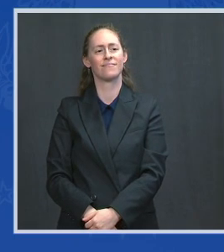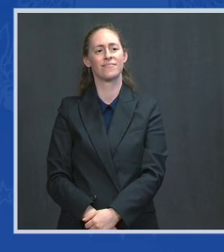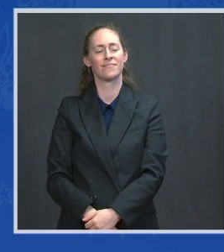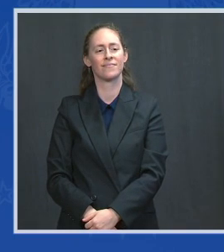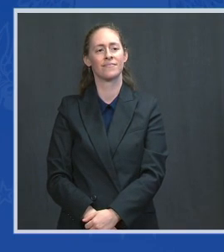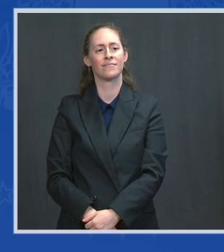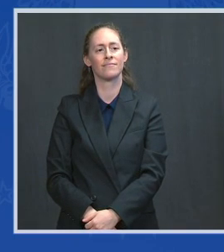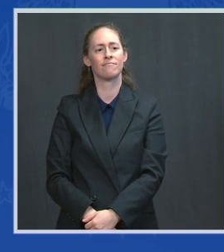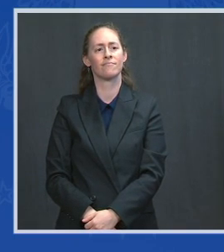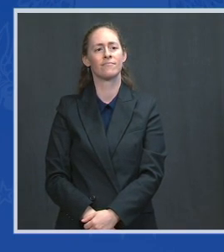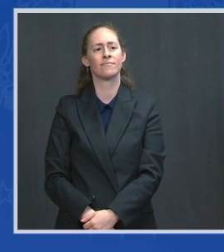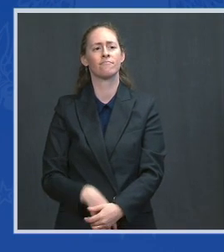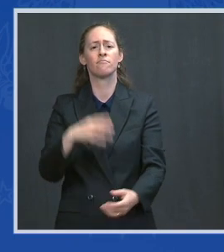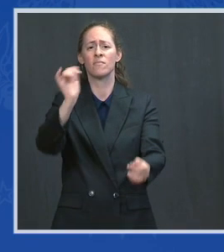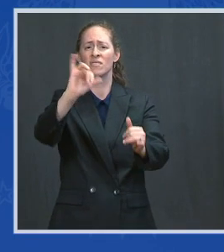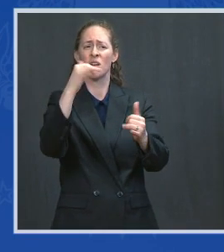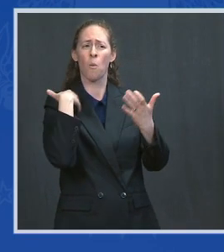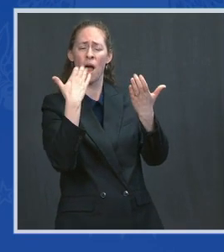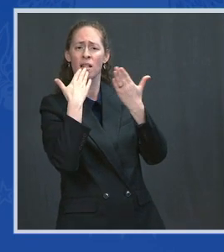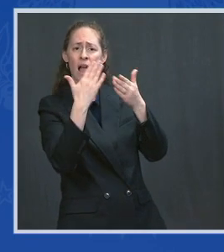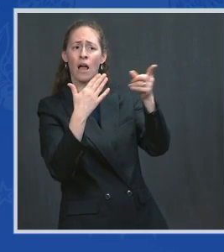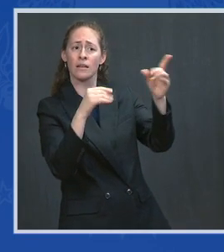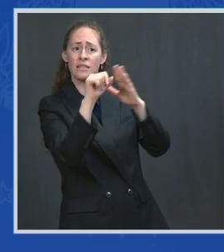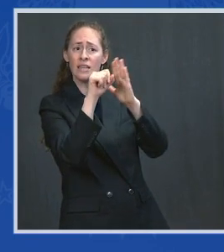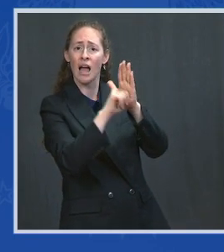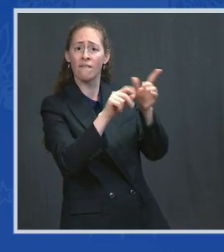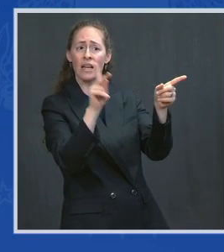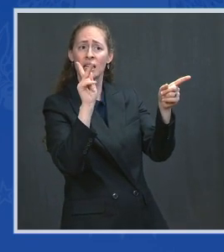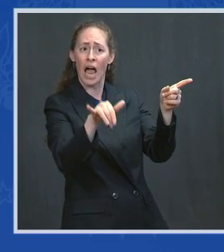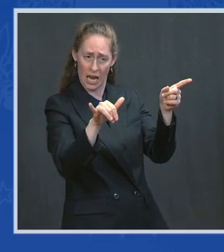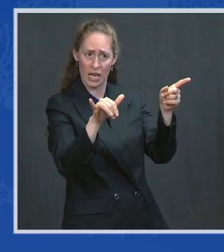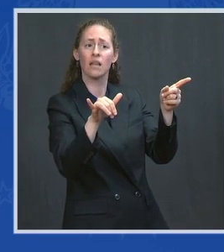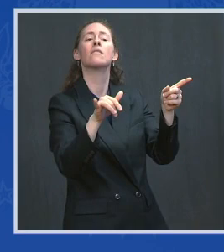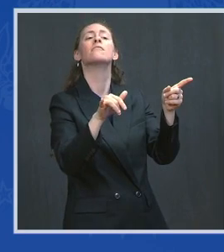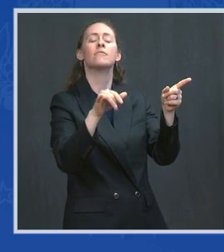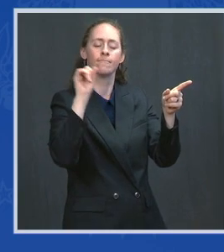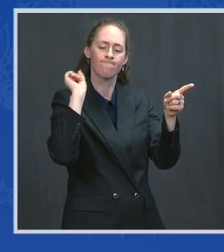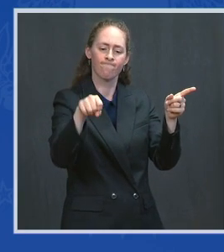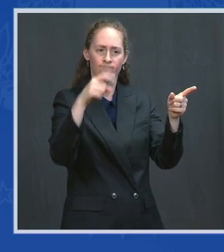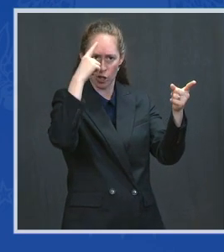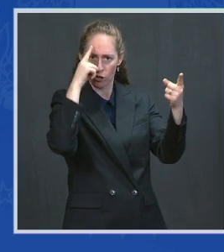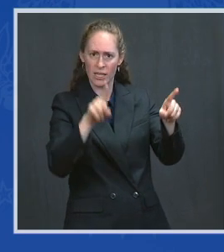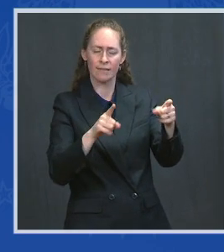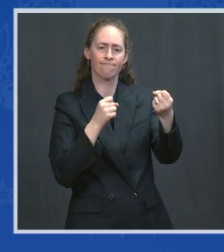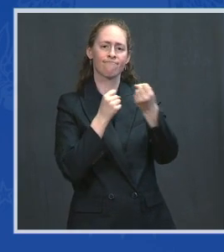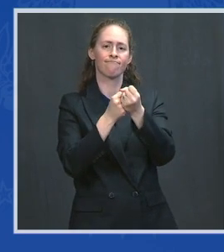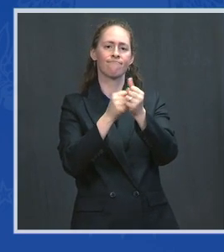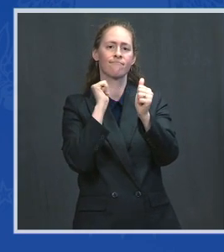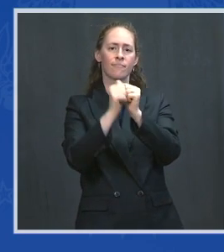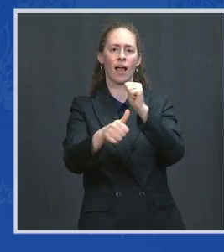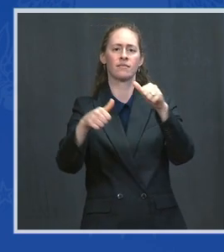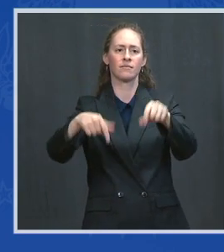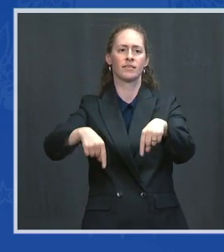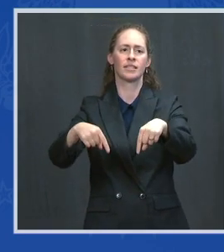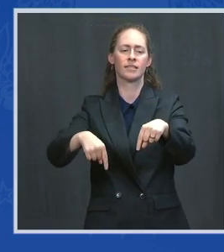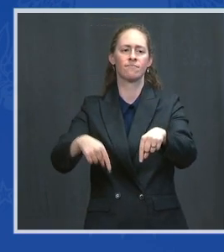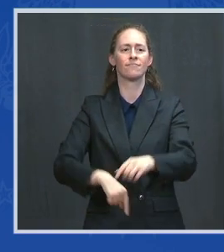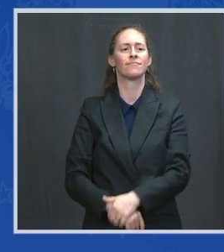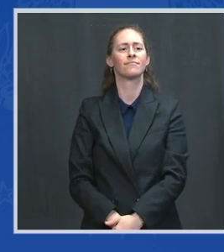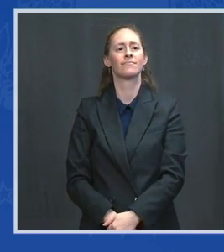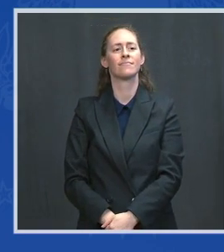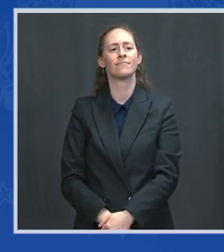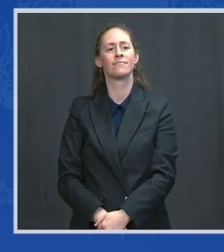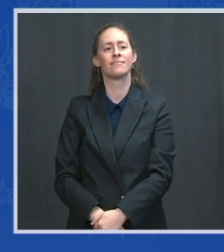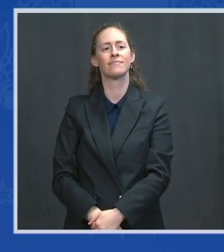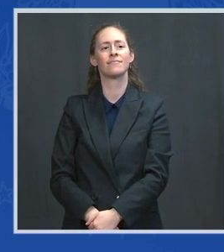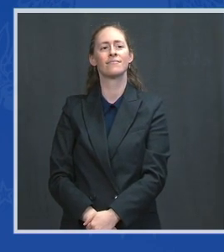important. It's important. Most of all, Mazie, or Senator, I called you Mazie. I apologize,